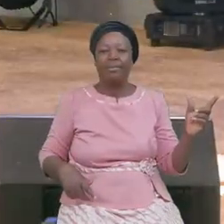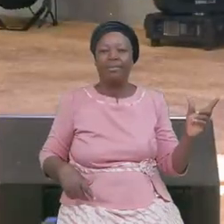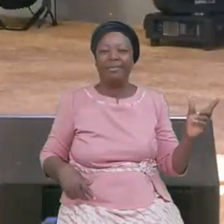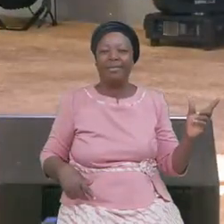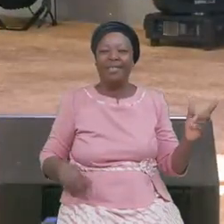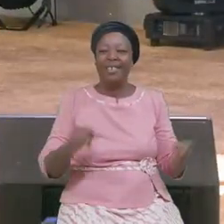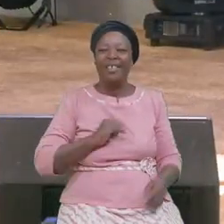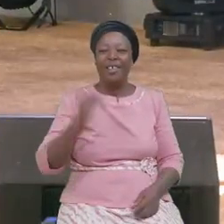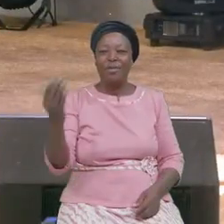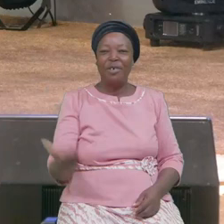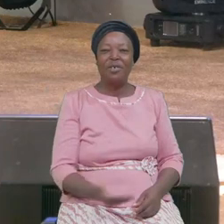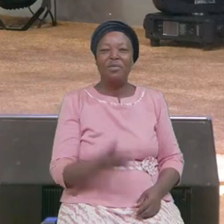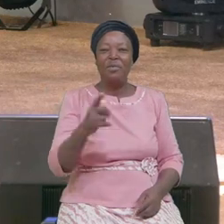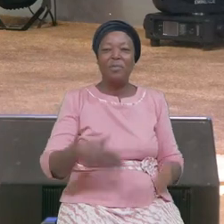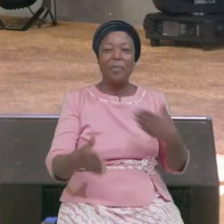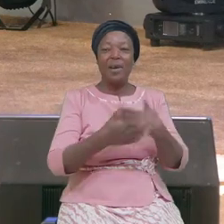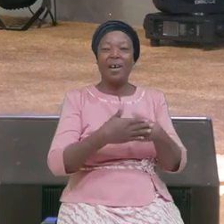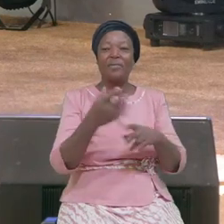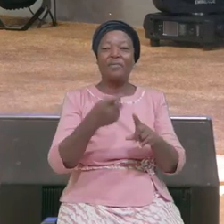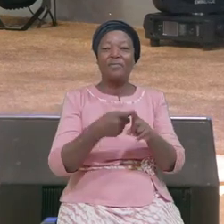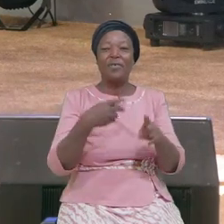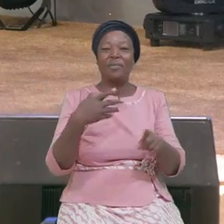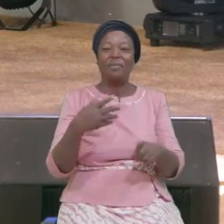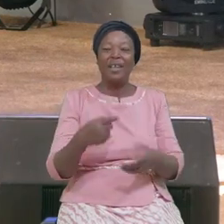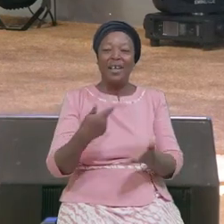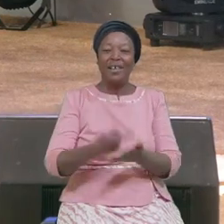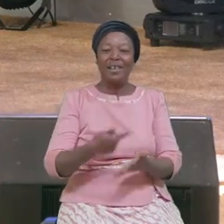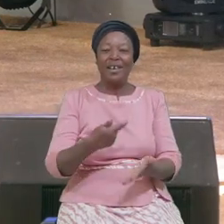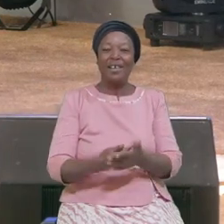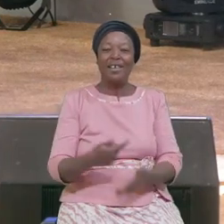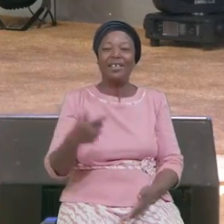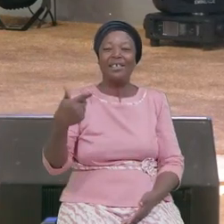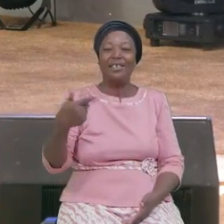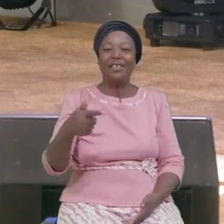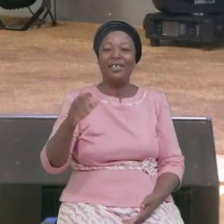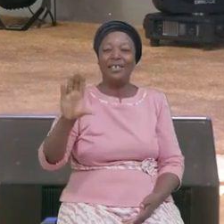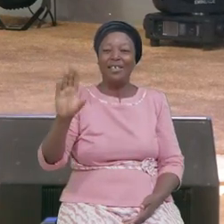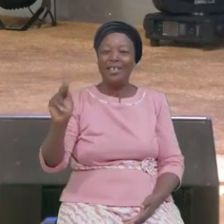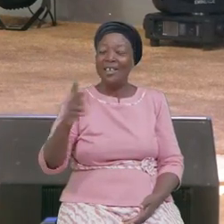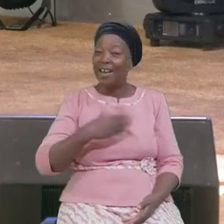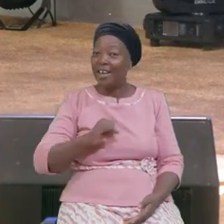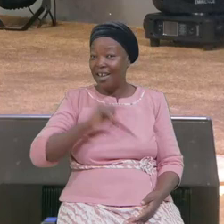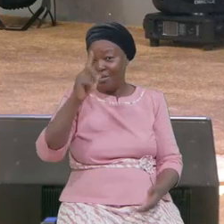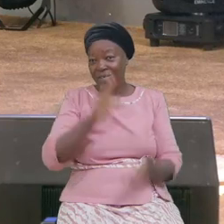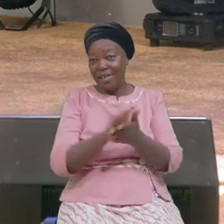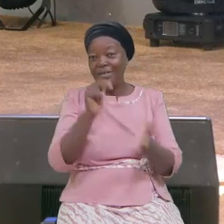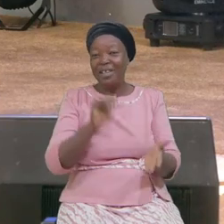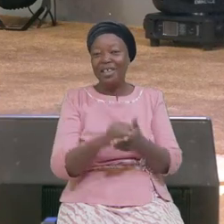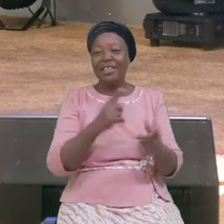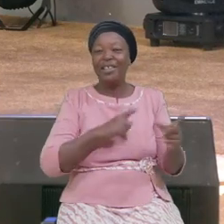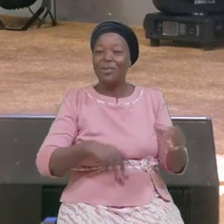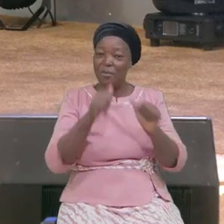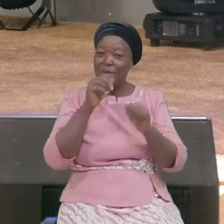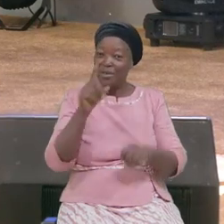I welcome you back from the Ghana GCK, and I believe that the Lord bless